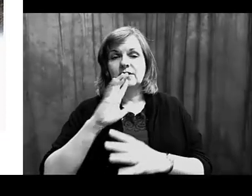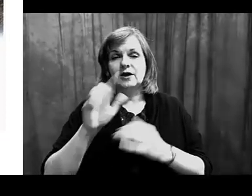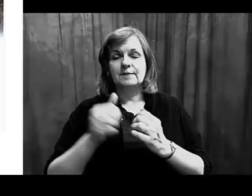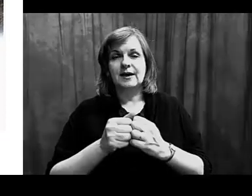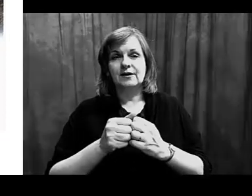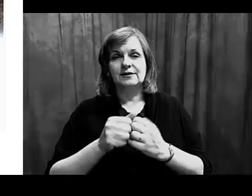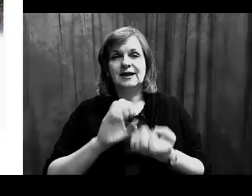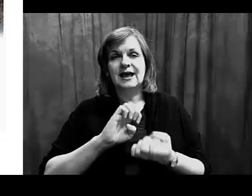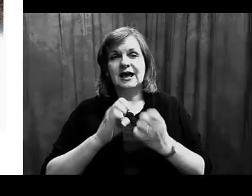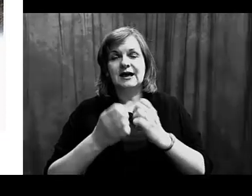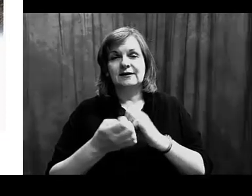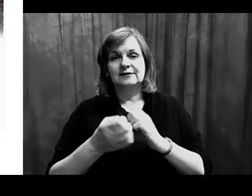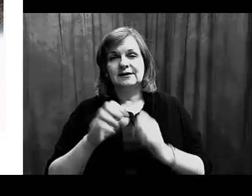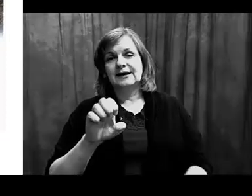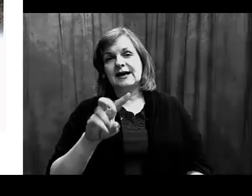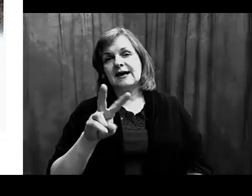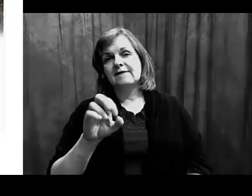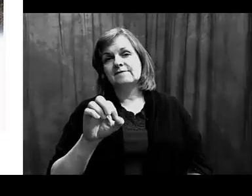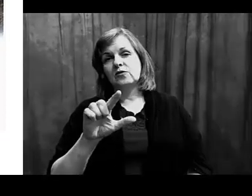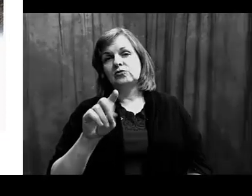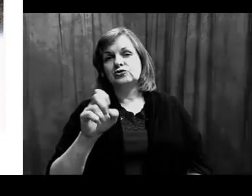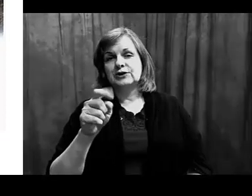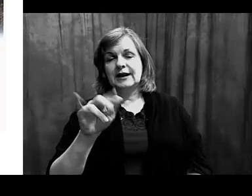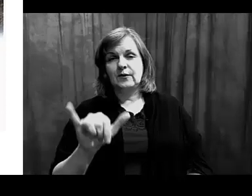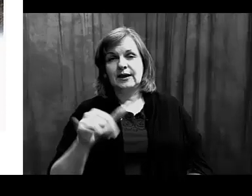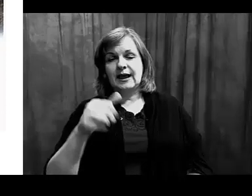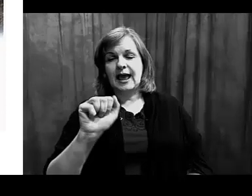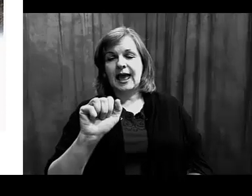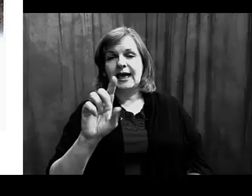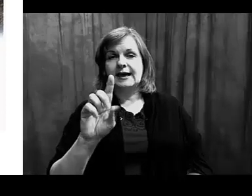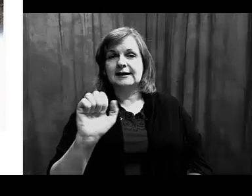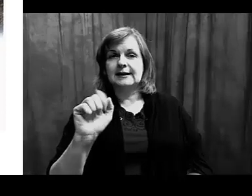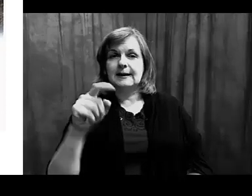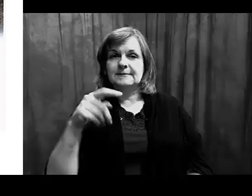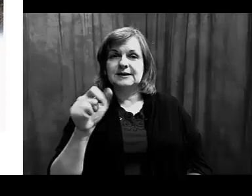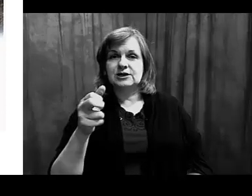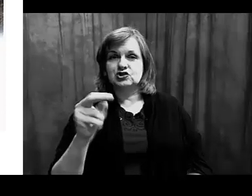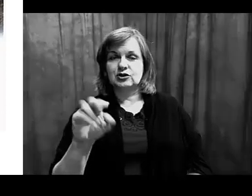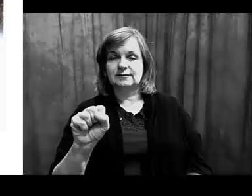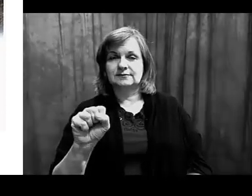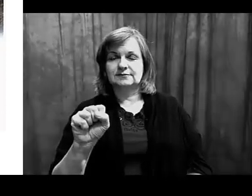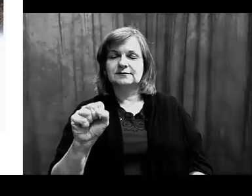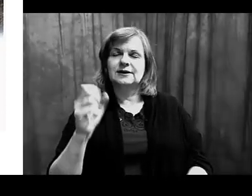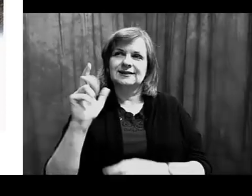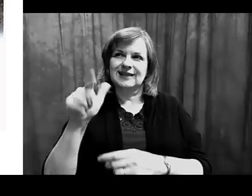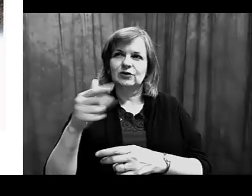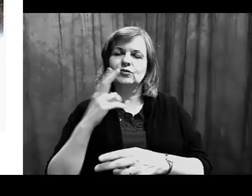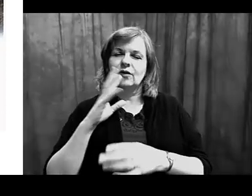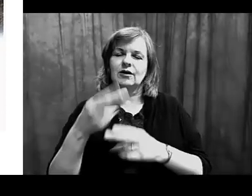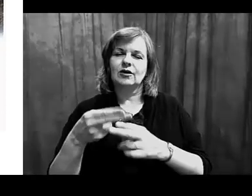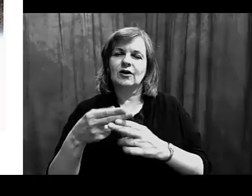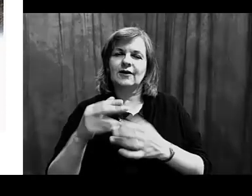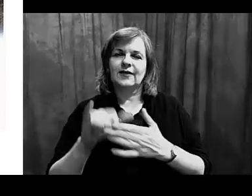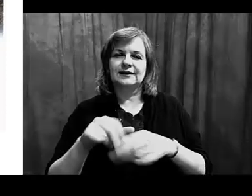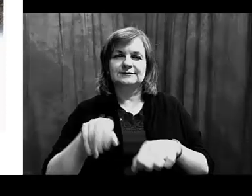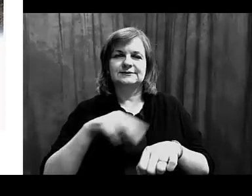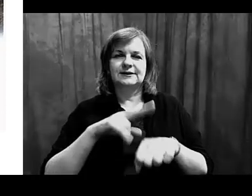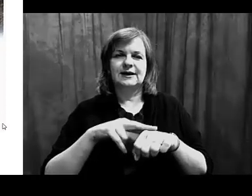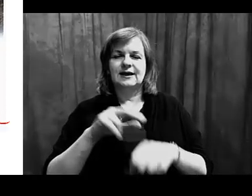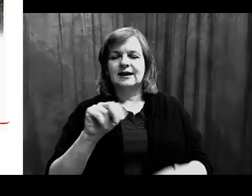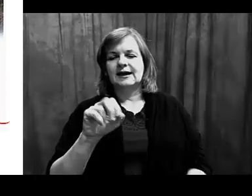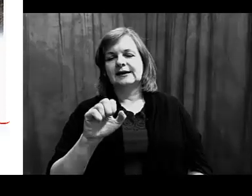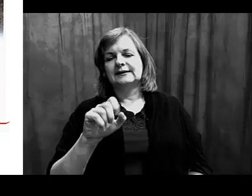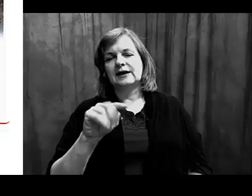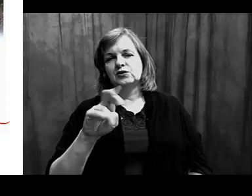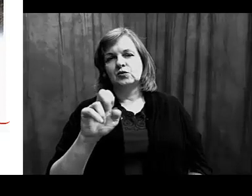into this idea of evolutionary adaptation, or something we'll refer to later as natural selection. So